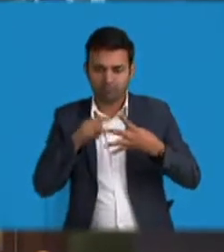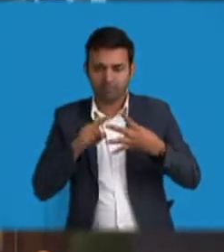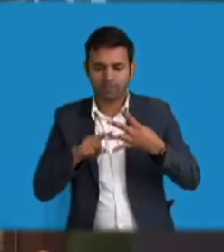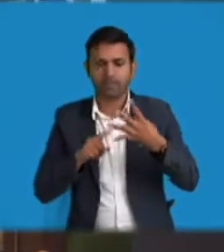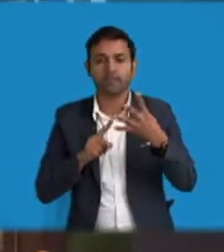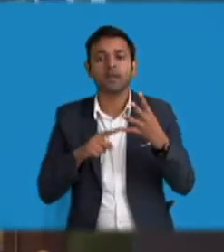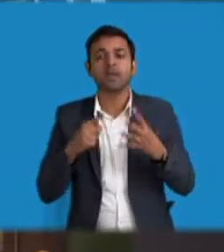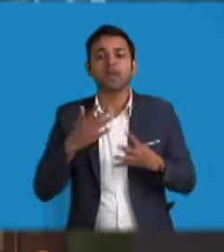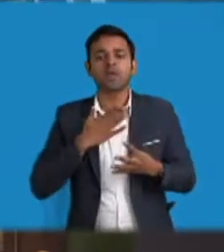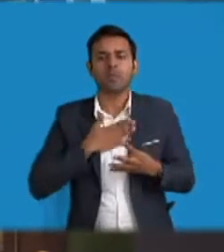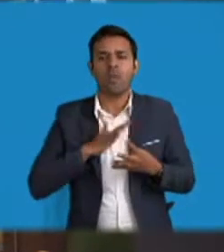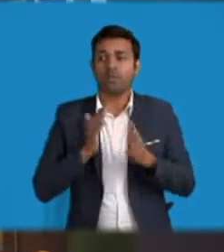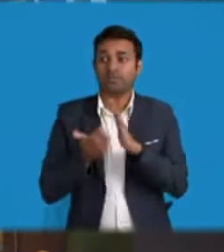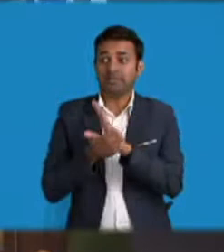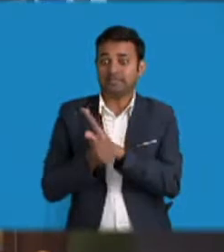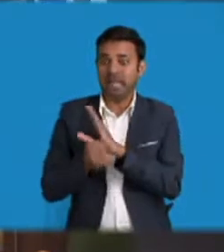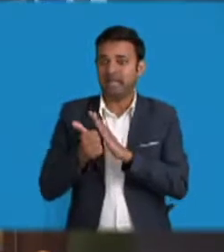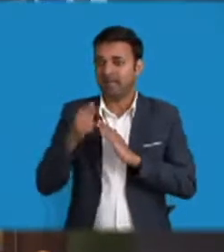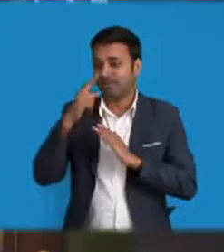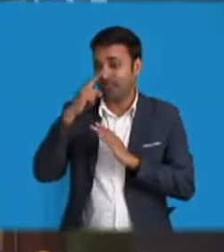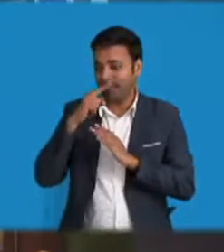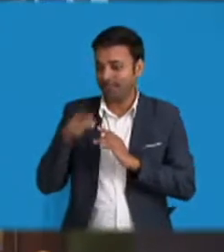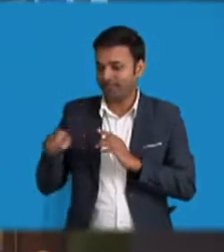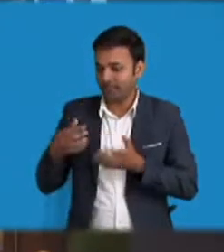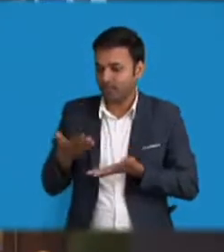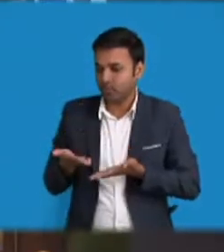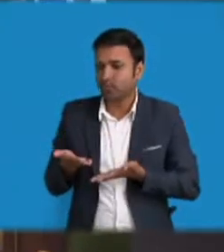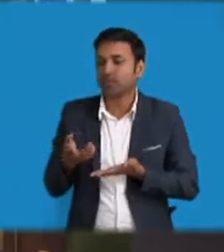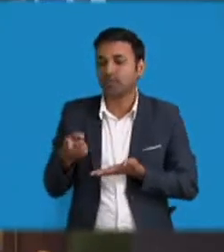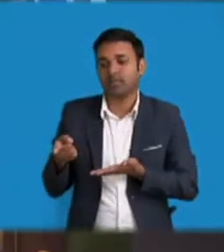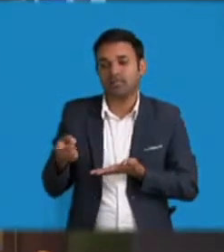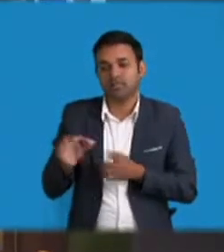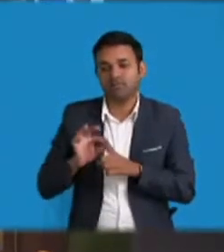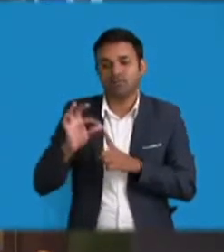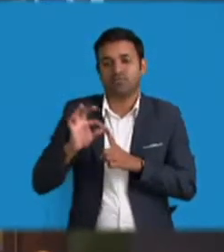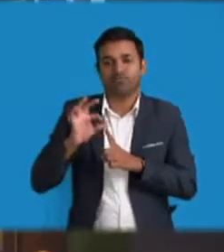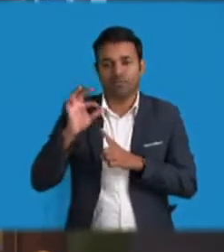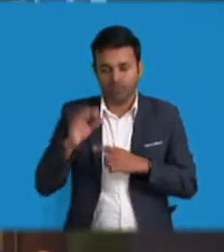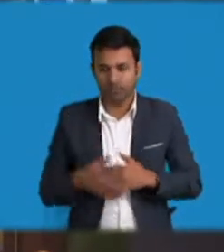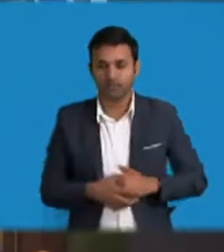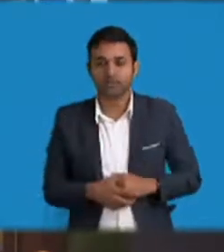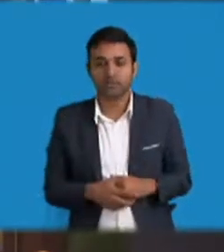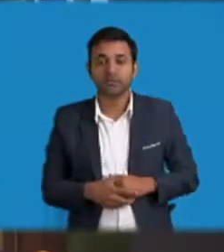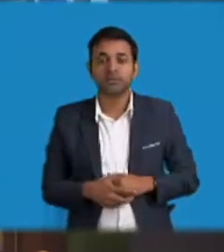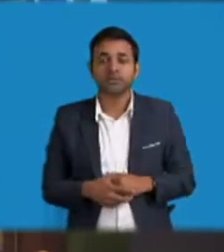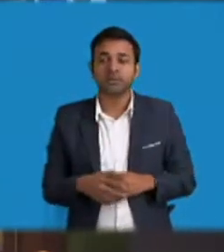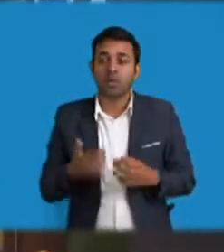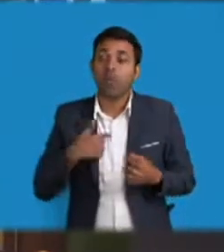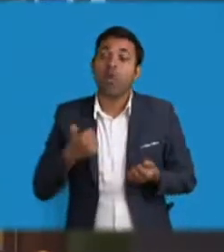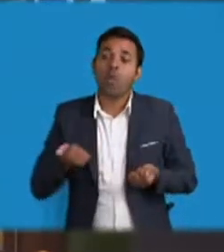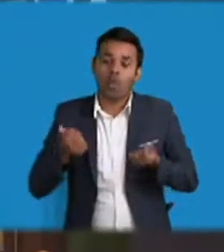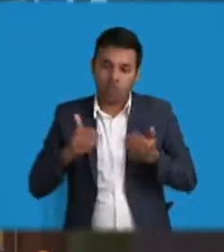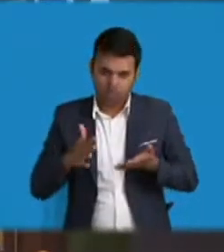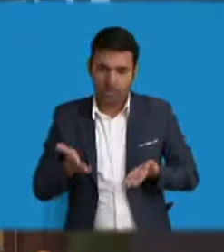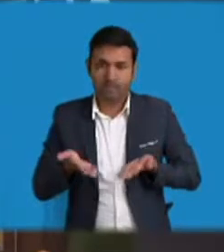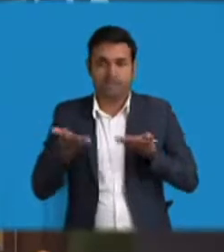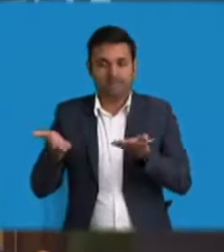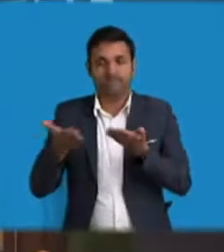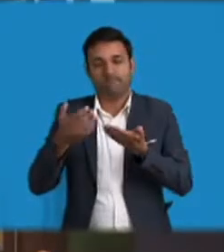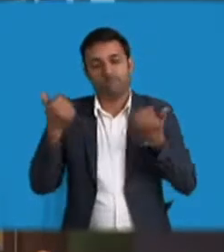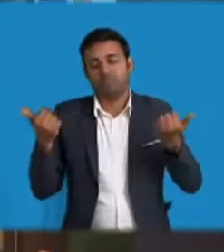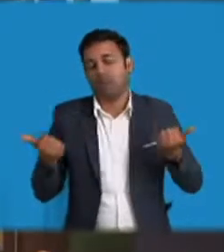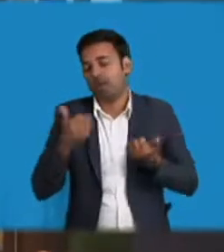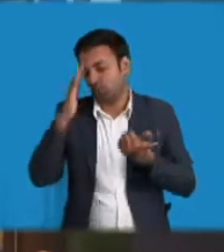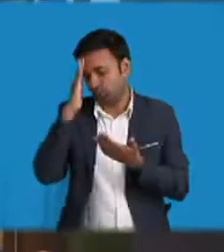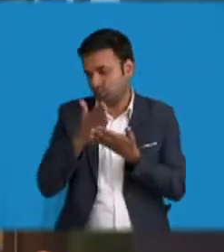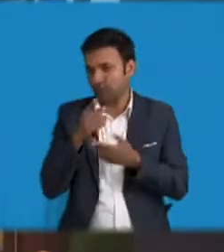upskill them. And we have produced a large number of students who came out, not only a short course, but the one-year